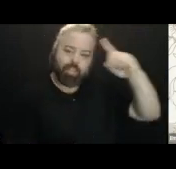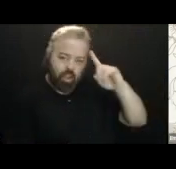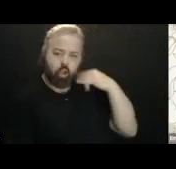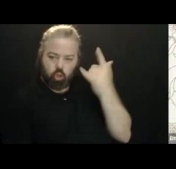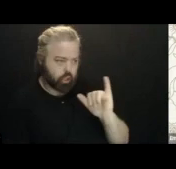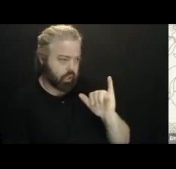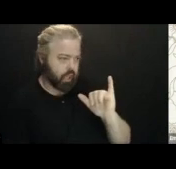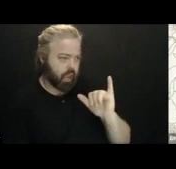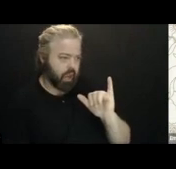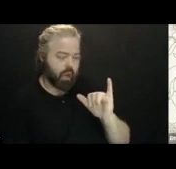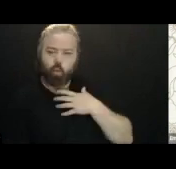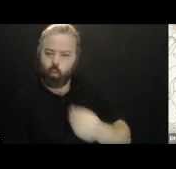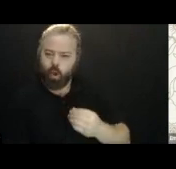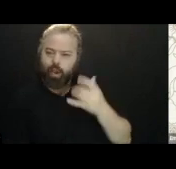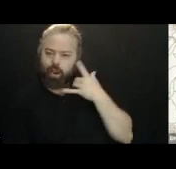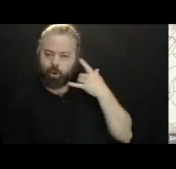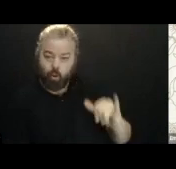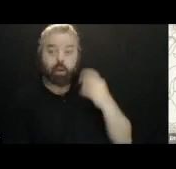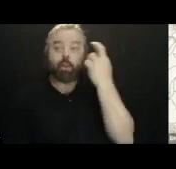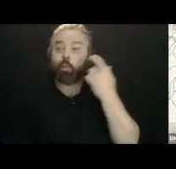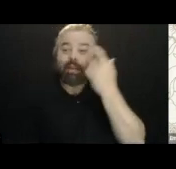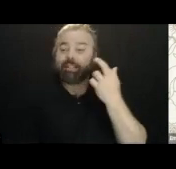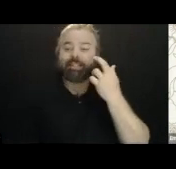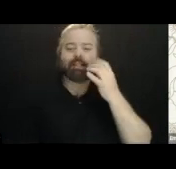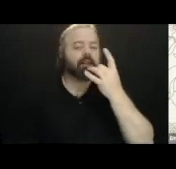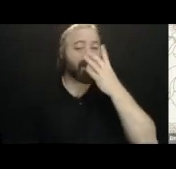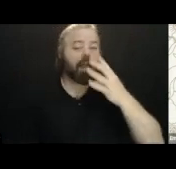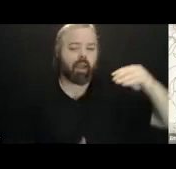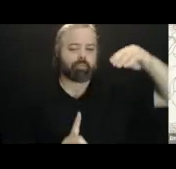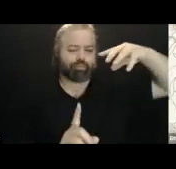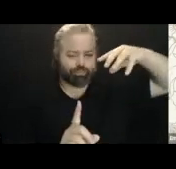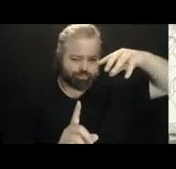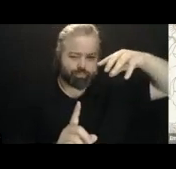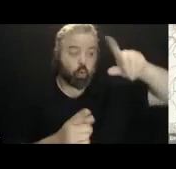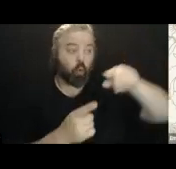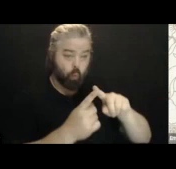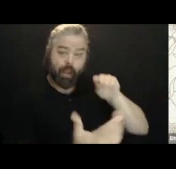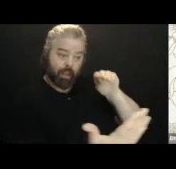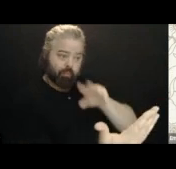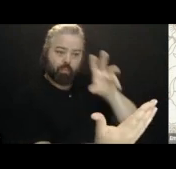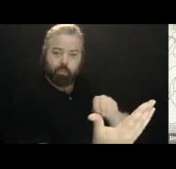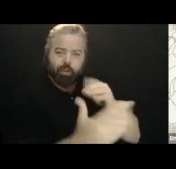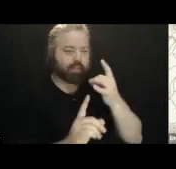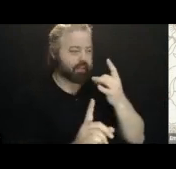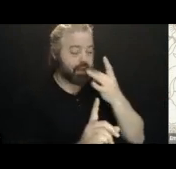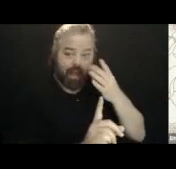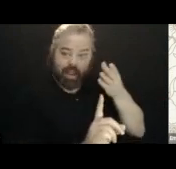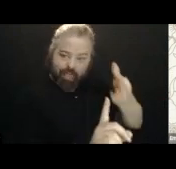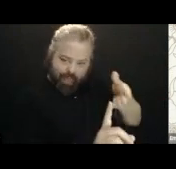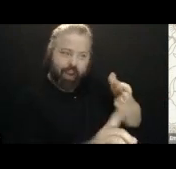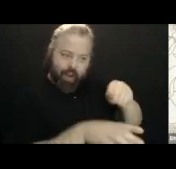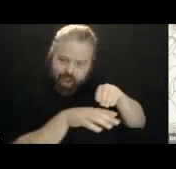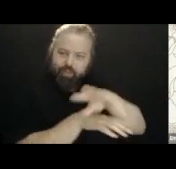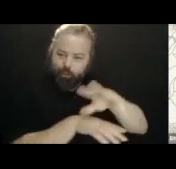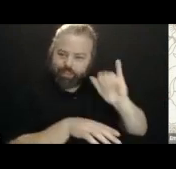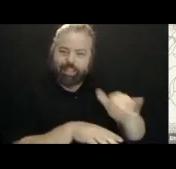The lighting situation when the photo was taken, and also are all in individual eyes. Some